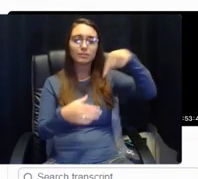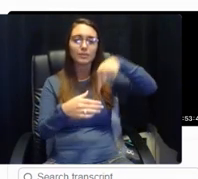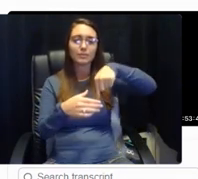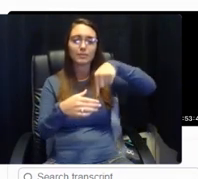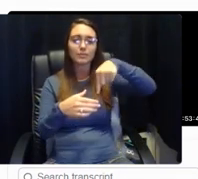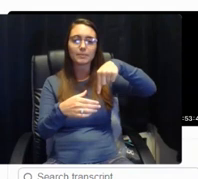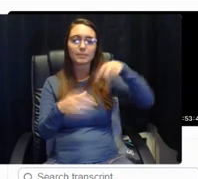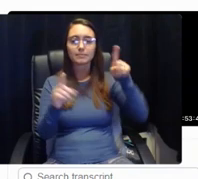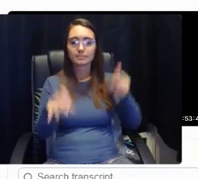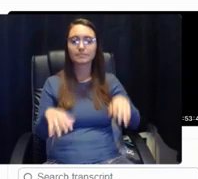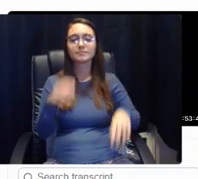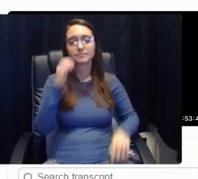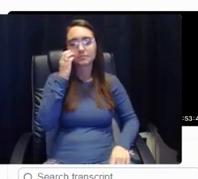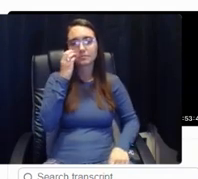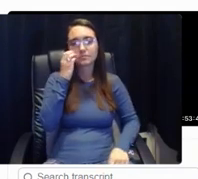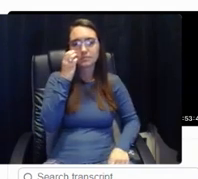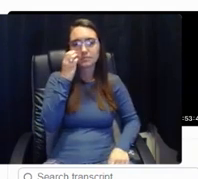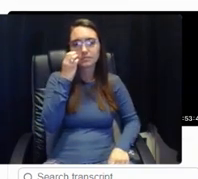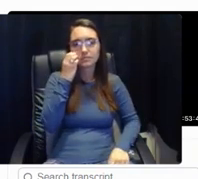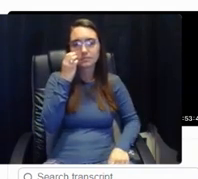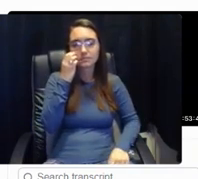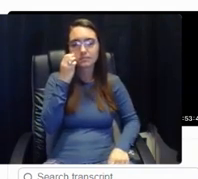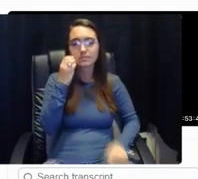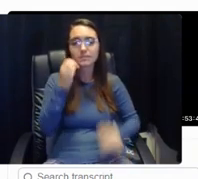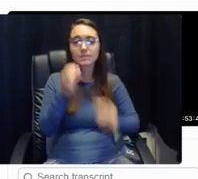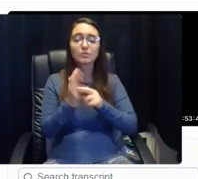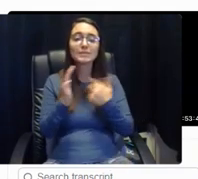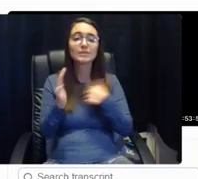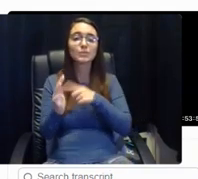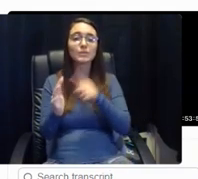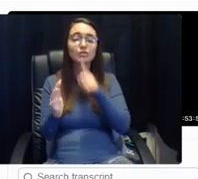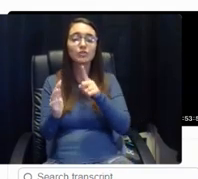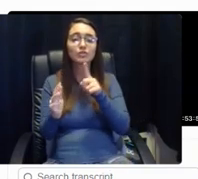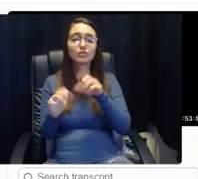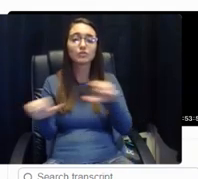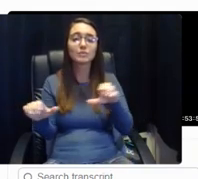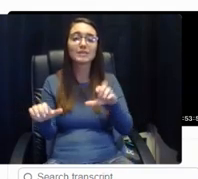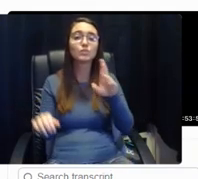Okay, likewise, in this case, we're doing the redox titration.